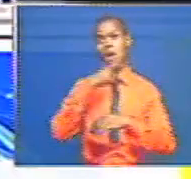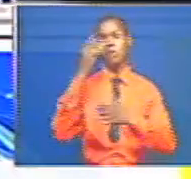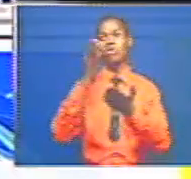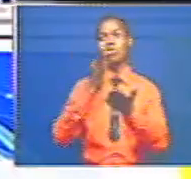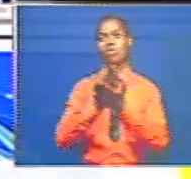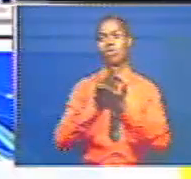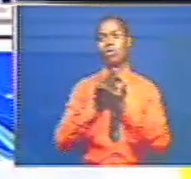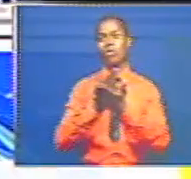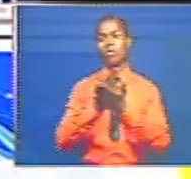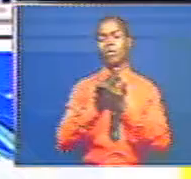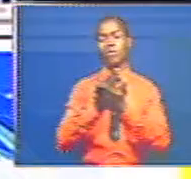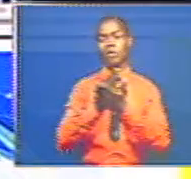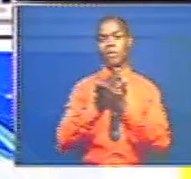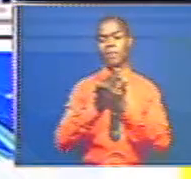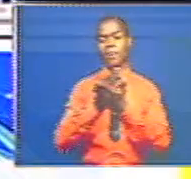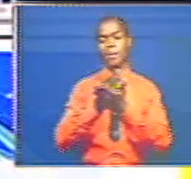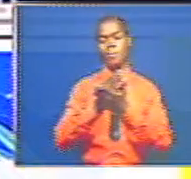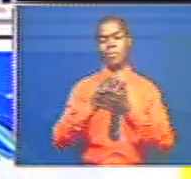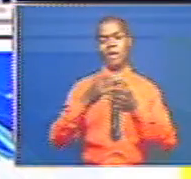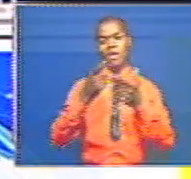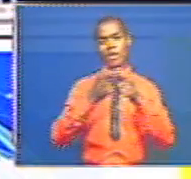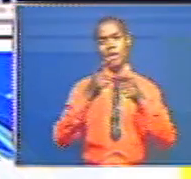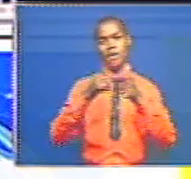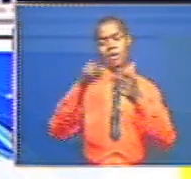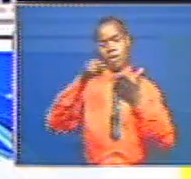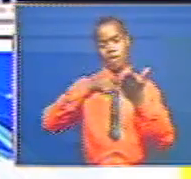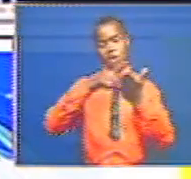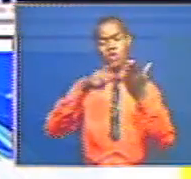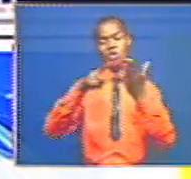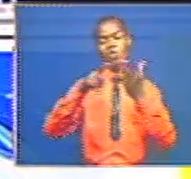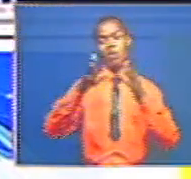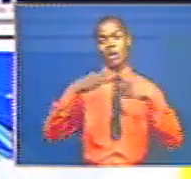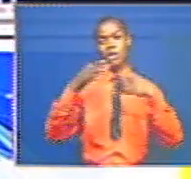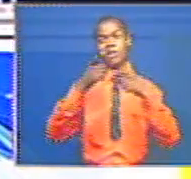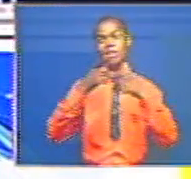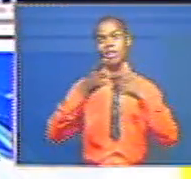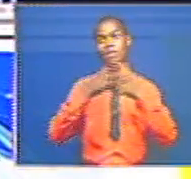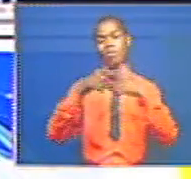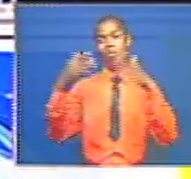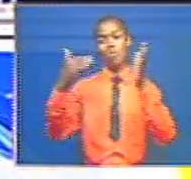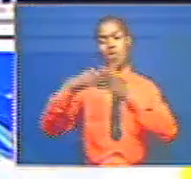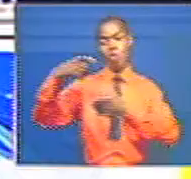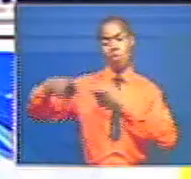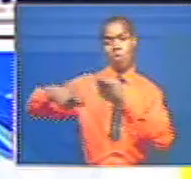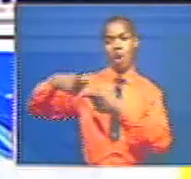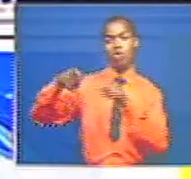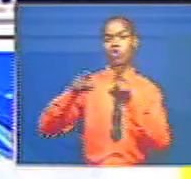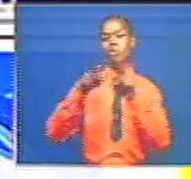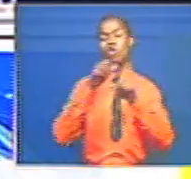adhere as well? To the, yes, or we cancel your permit, yes, and we block that bore and will not give you